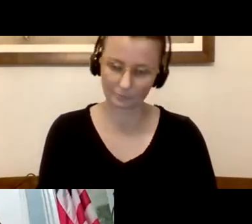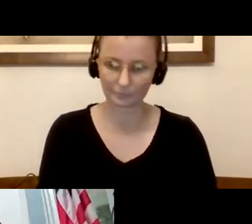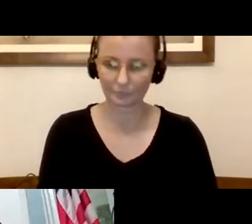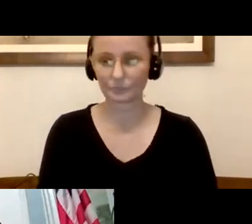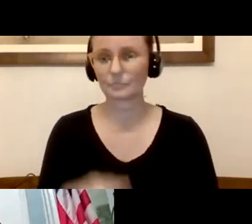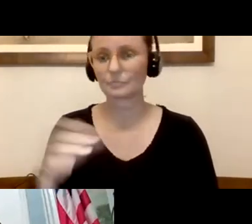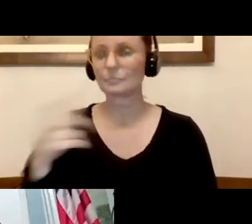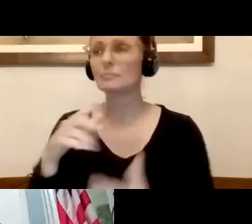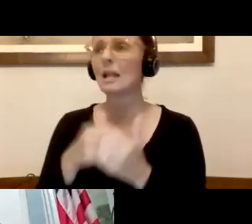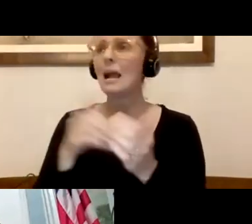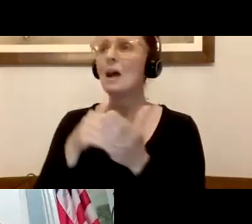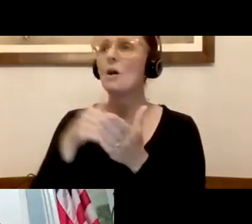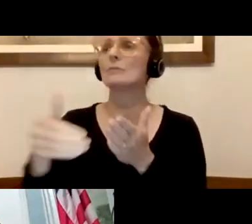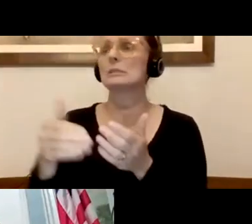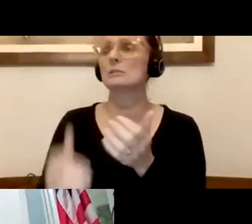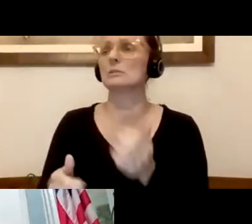Doug, why don't you give a shot at this?